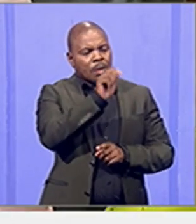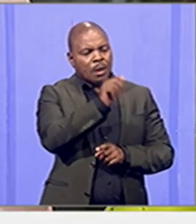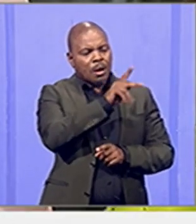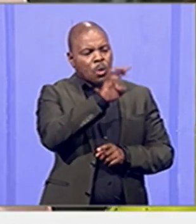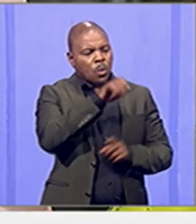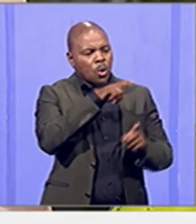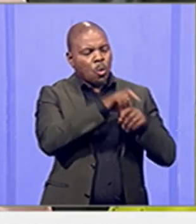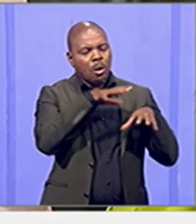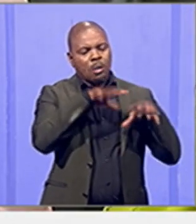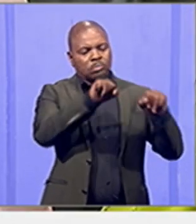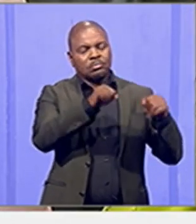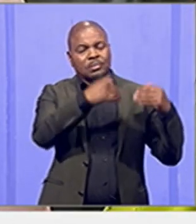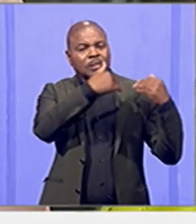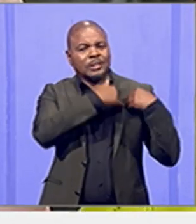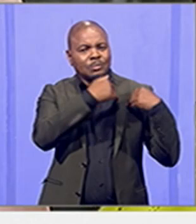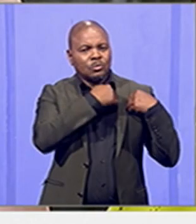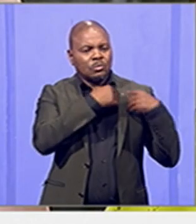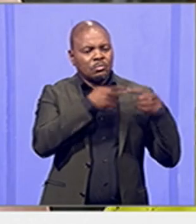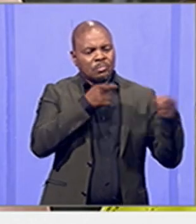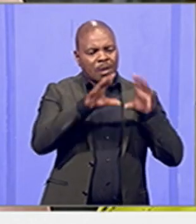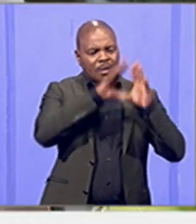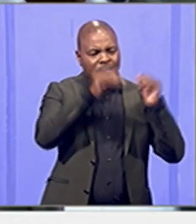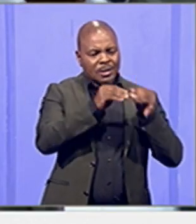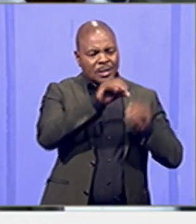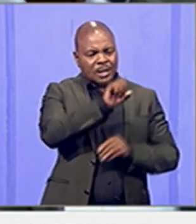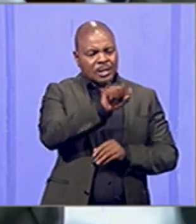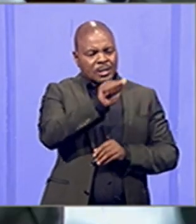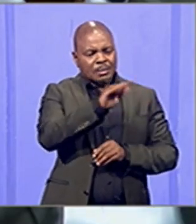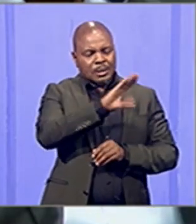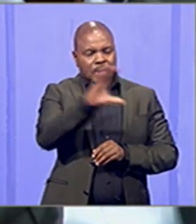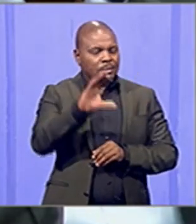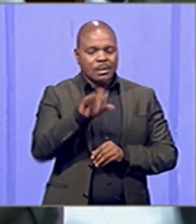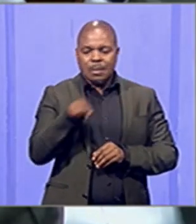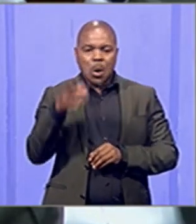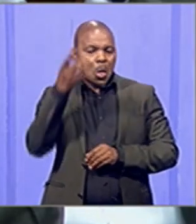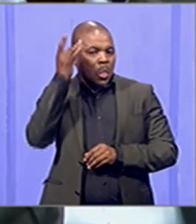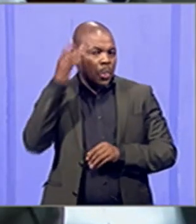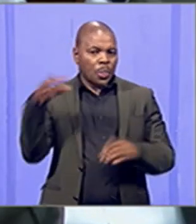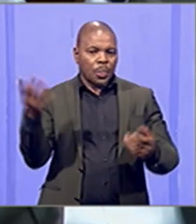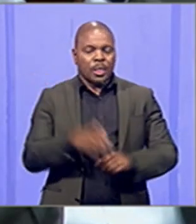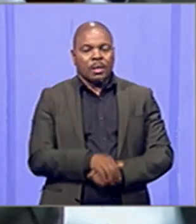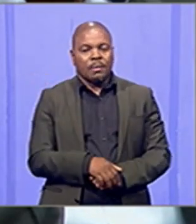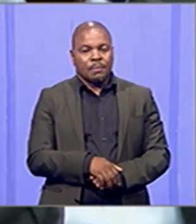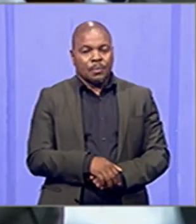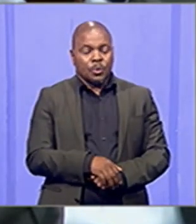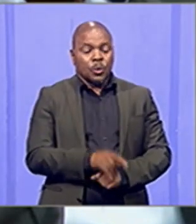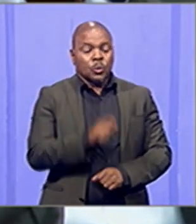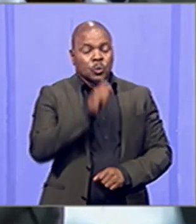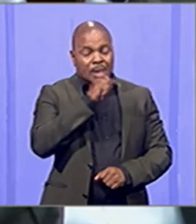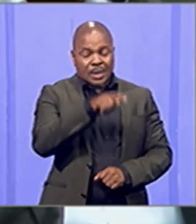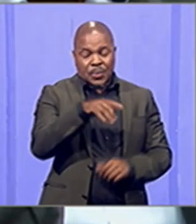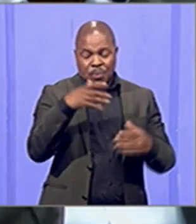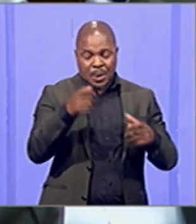a bookamedi ba maikarabelo kwa SABC. It was a big embarrassment